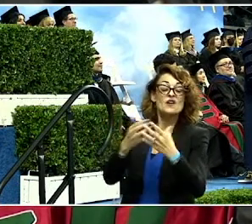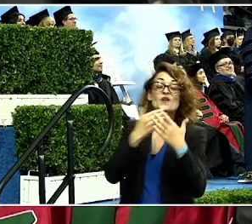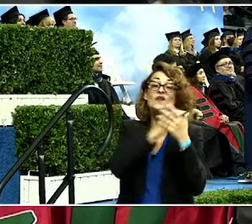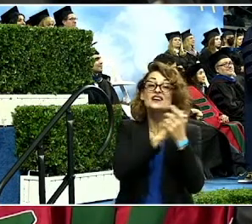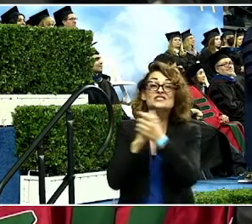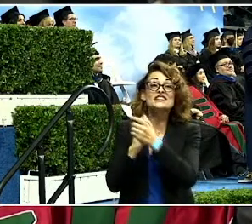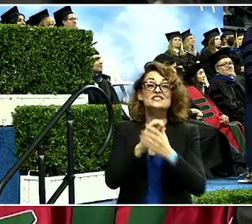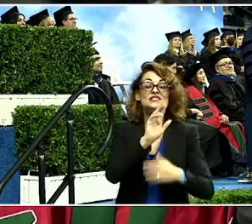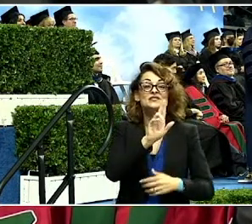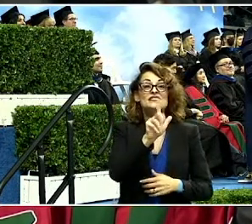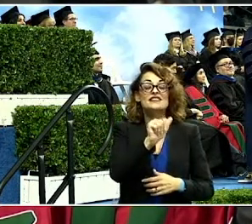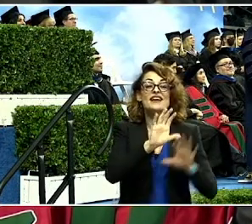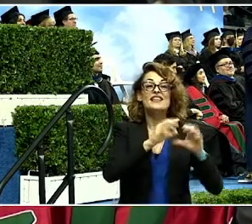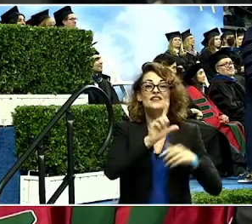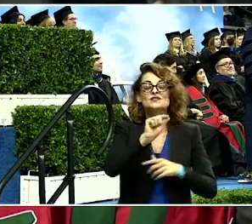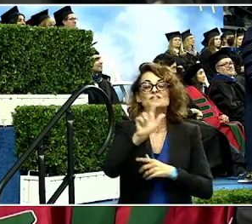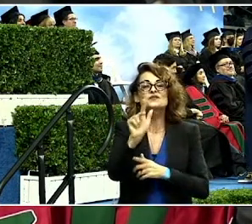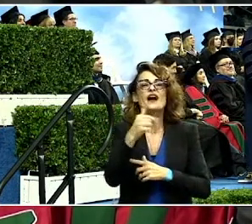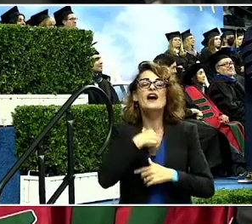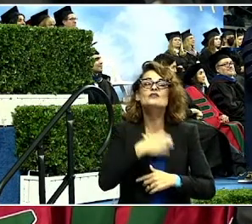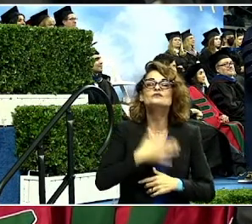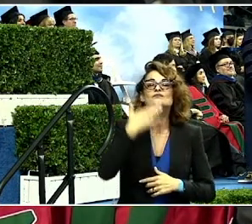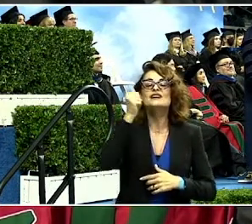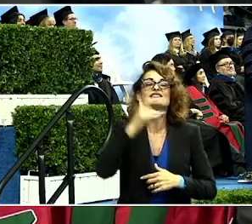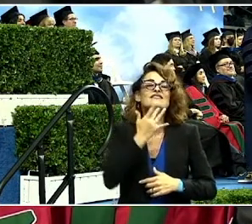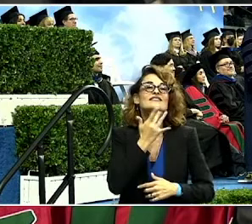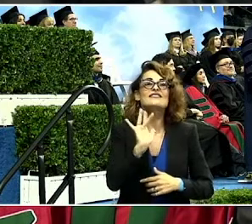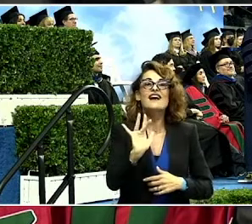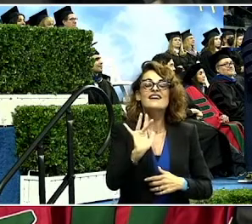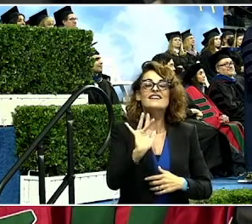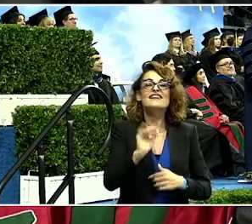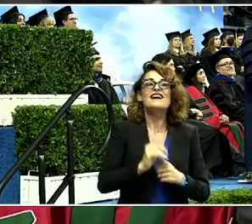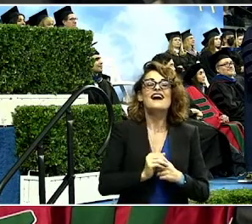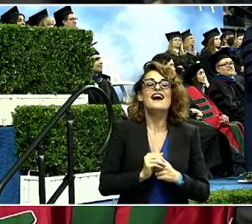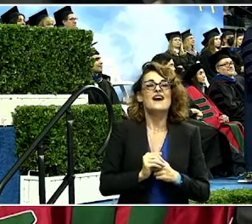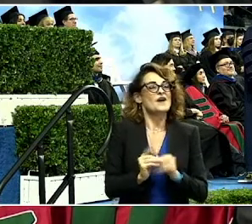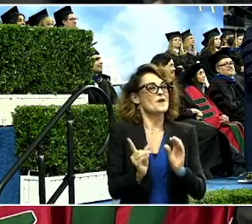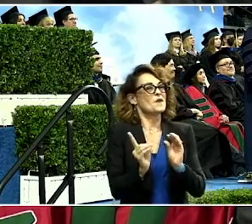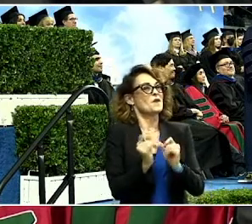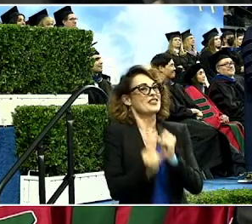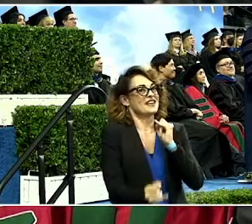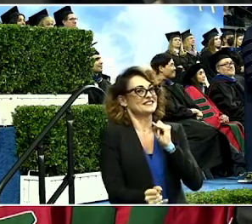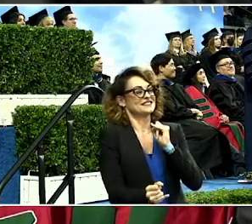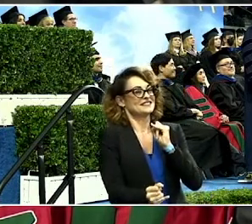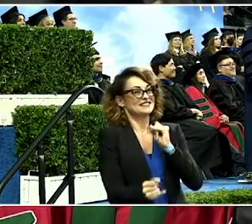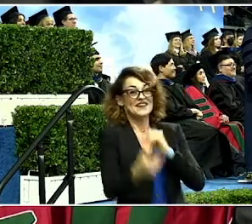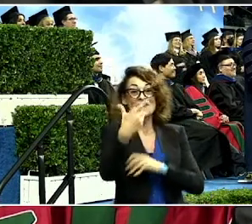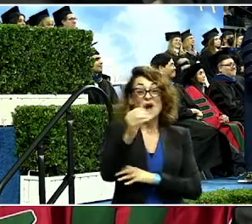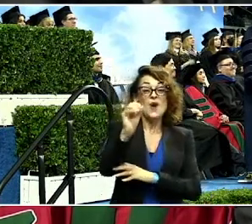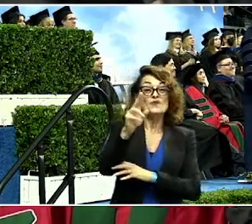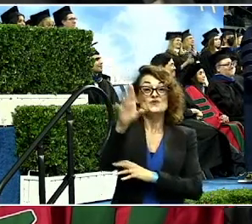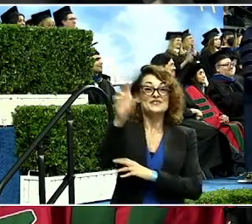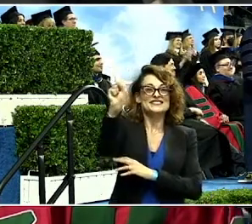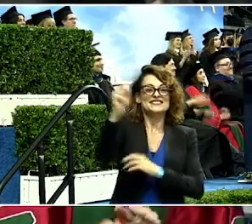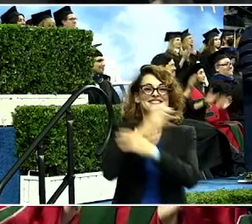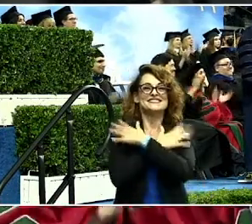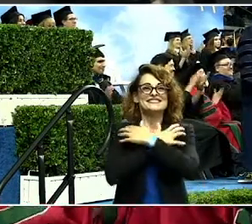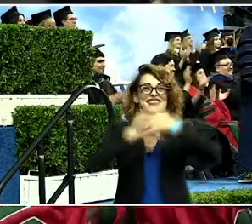2023. I wish you much success, the best of luck. And with that, I offer one last, go Bruins. Thank